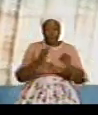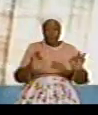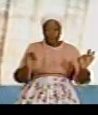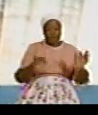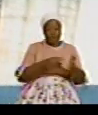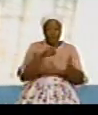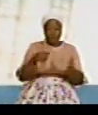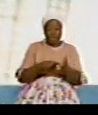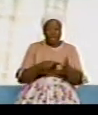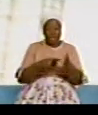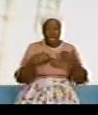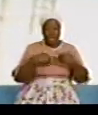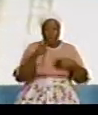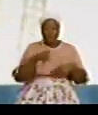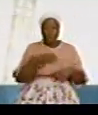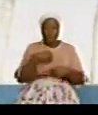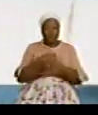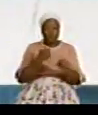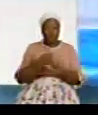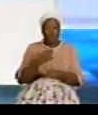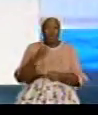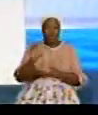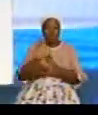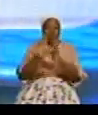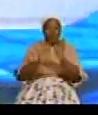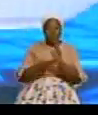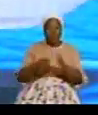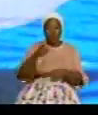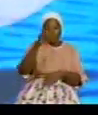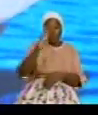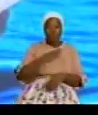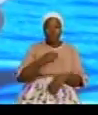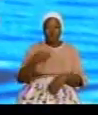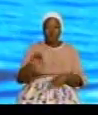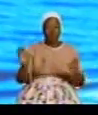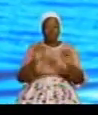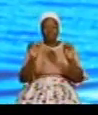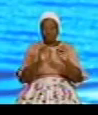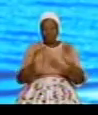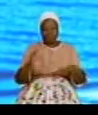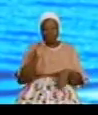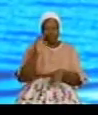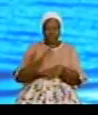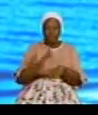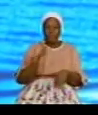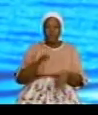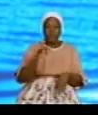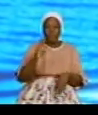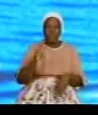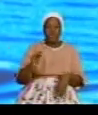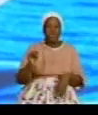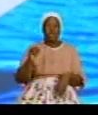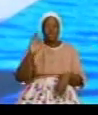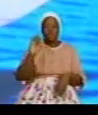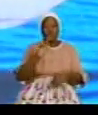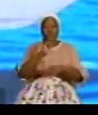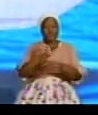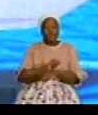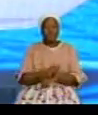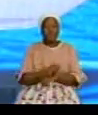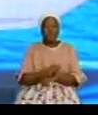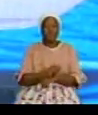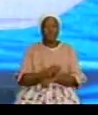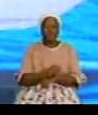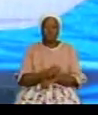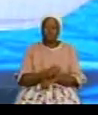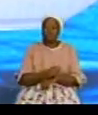made the commandment of God of none effect by your tradition.